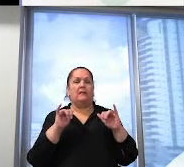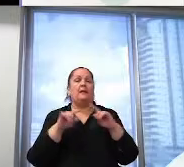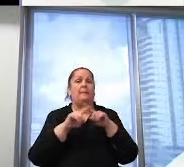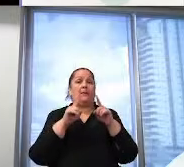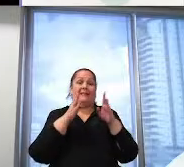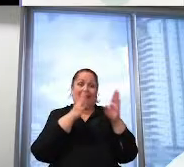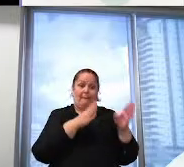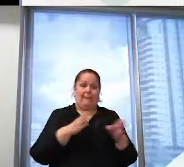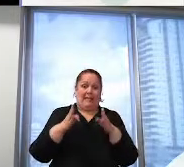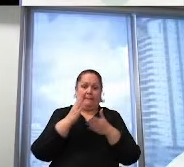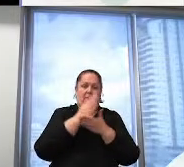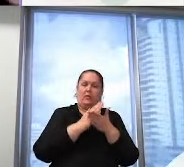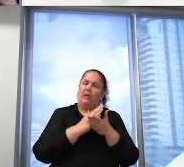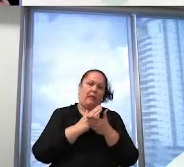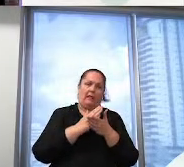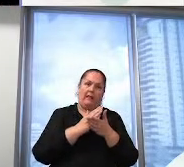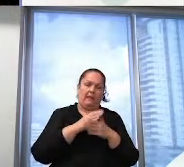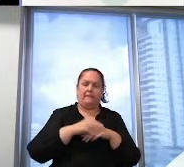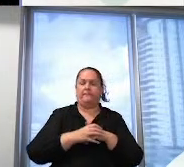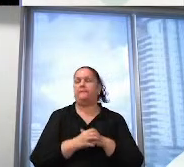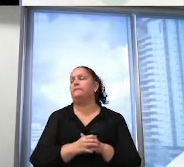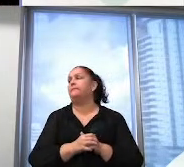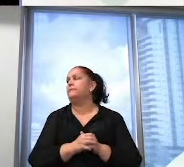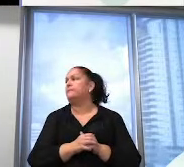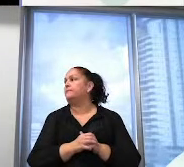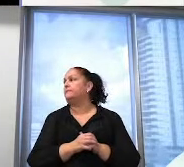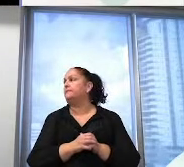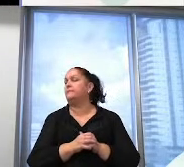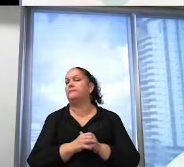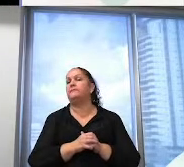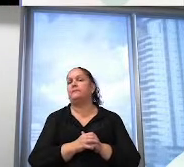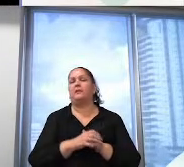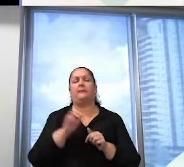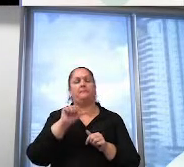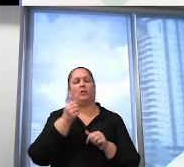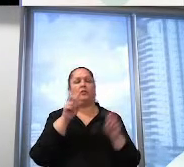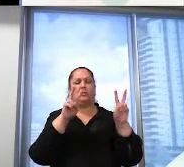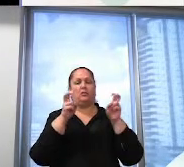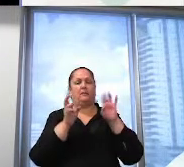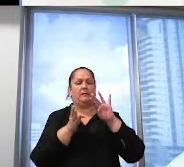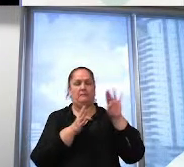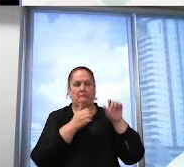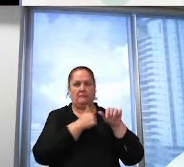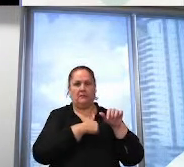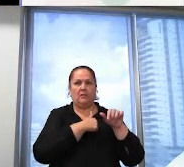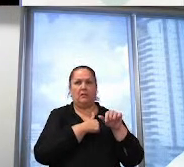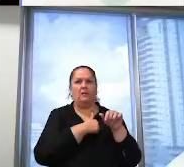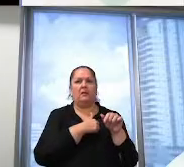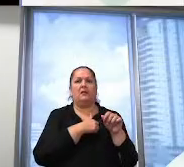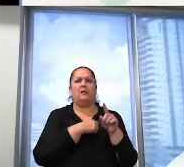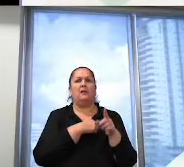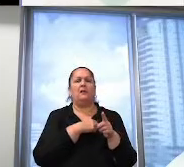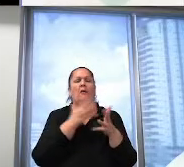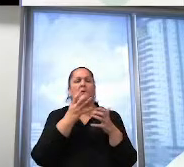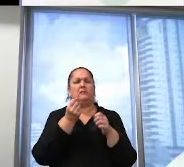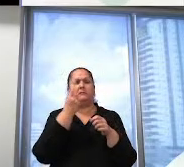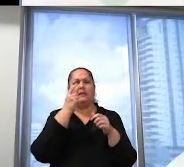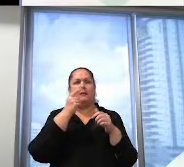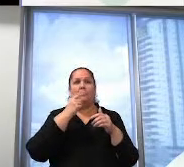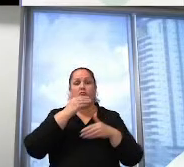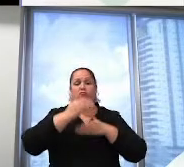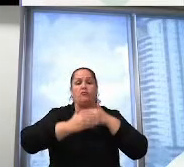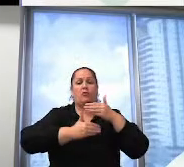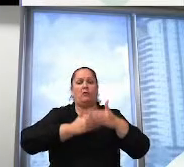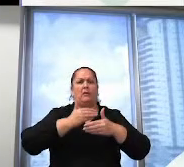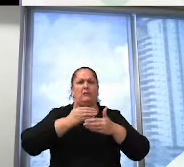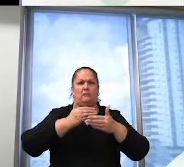on. It's the planned side that we've stopped. I'm switching subjects. I apologize, but I want to understand how you